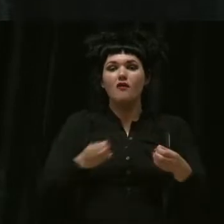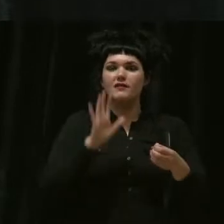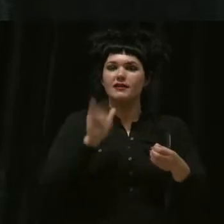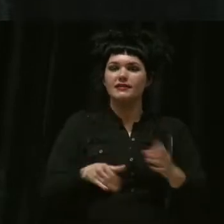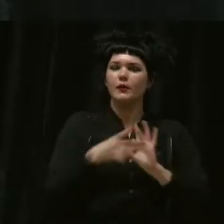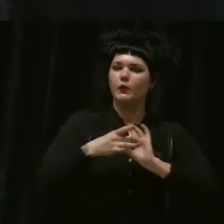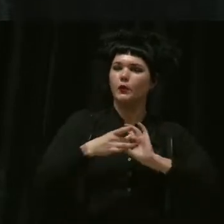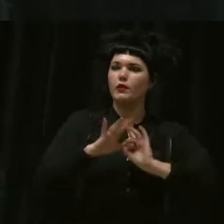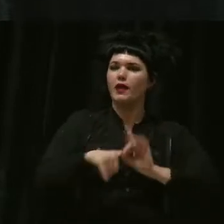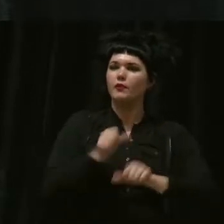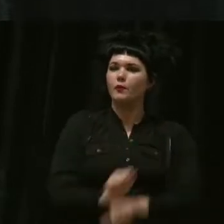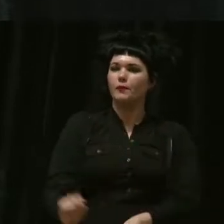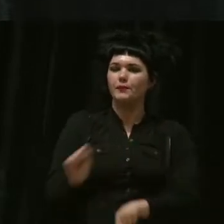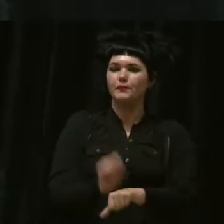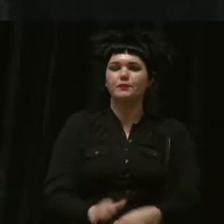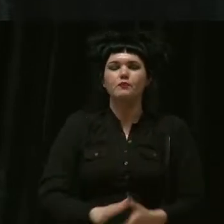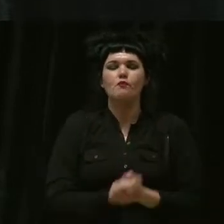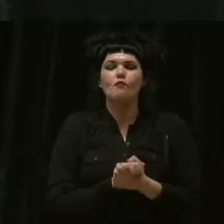efforts.